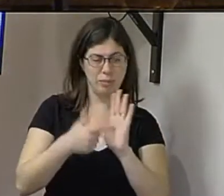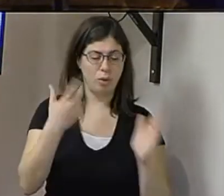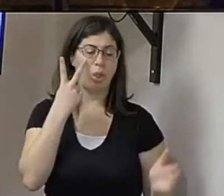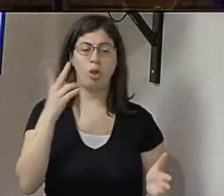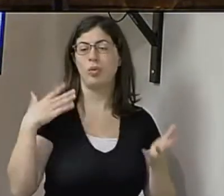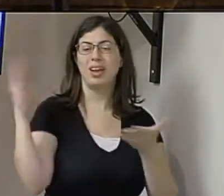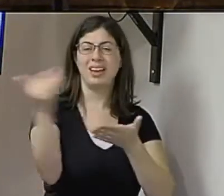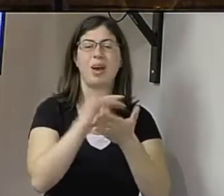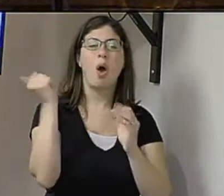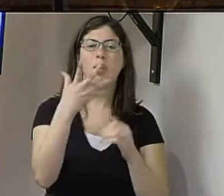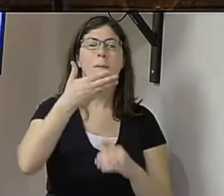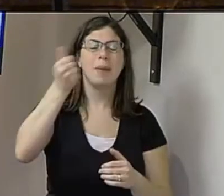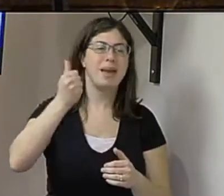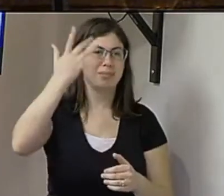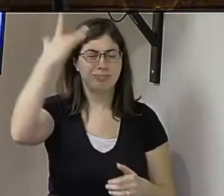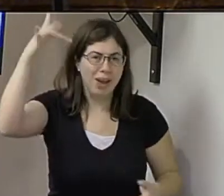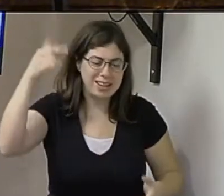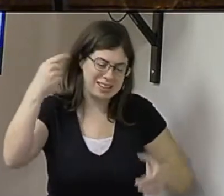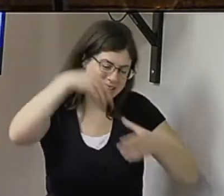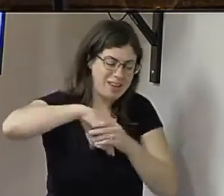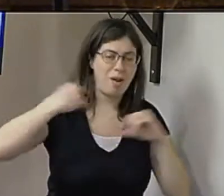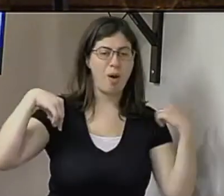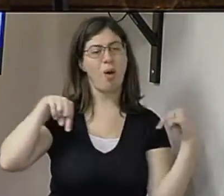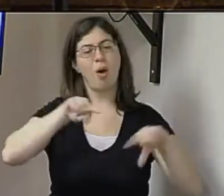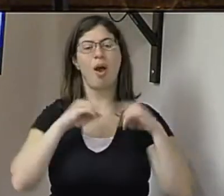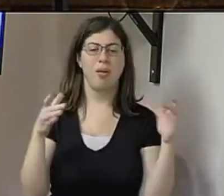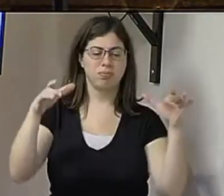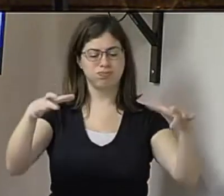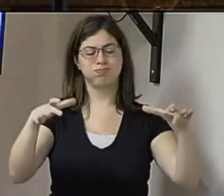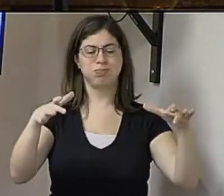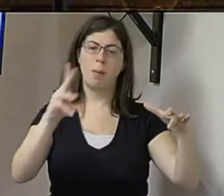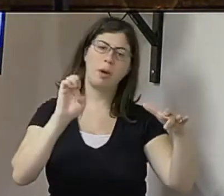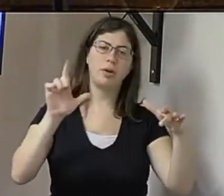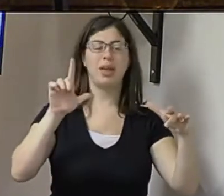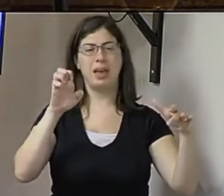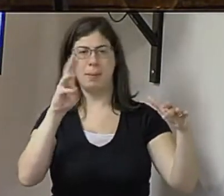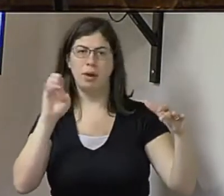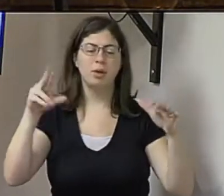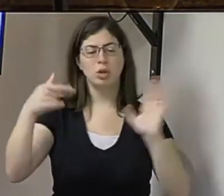we collect all the best and brightest from the whole world into our little, you know, model empire, and